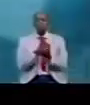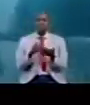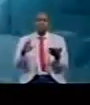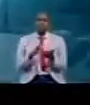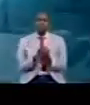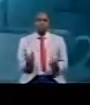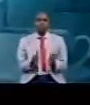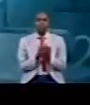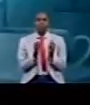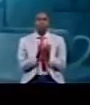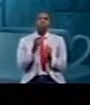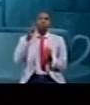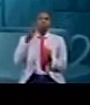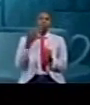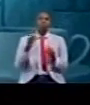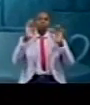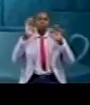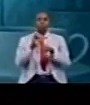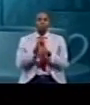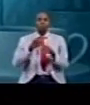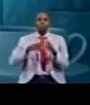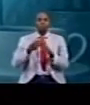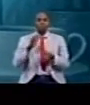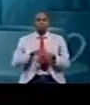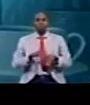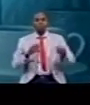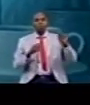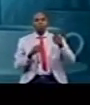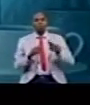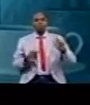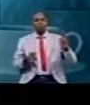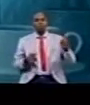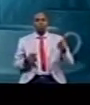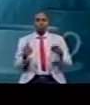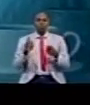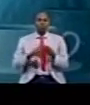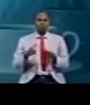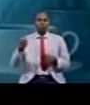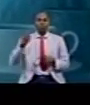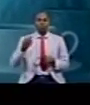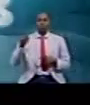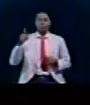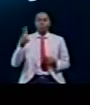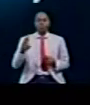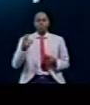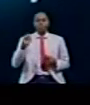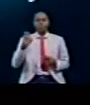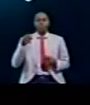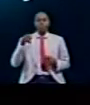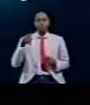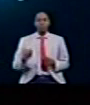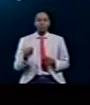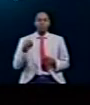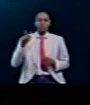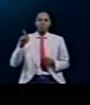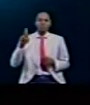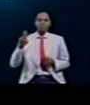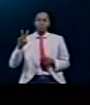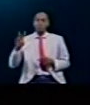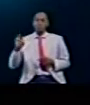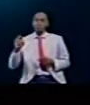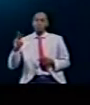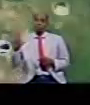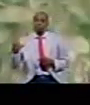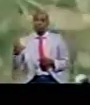of women. The scripture talks, in fact, there's even a scripture that's in book of Peter that called them and referred to